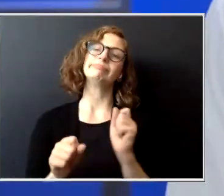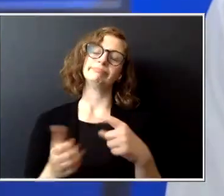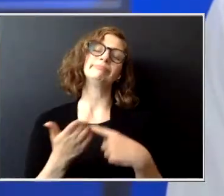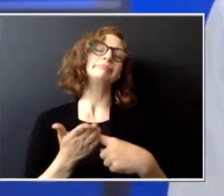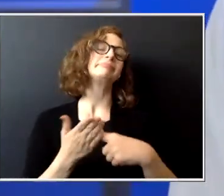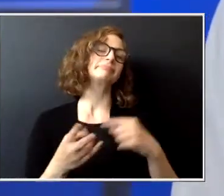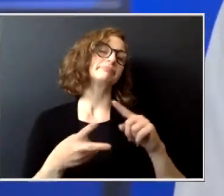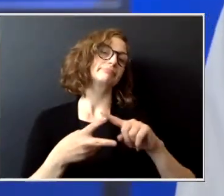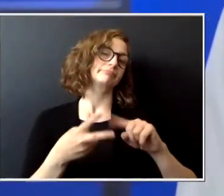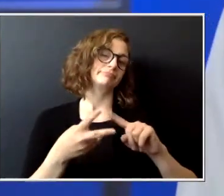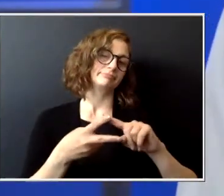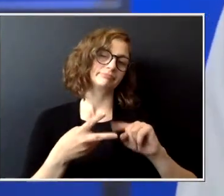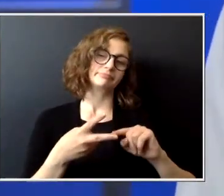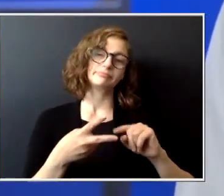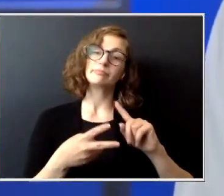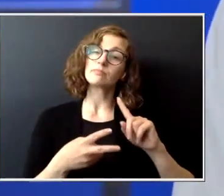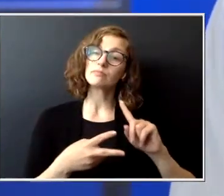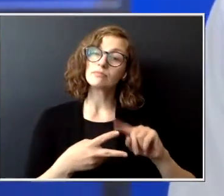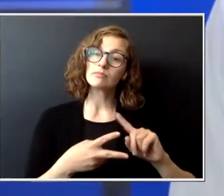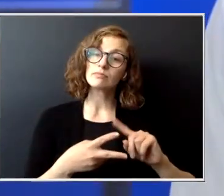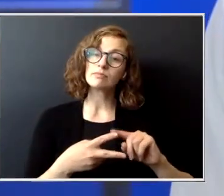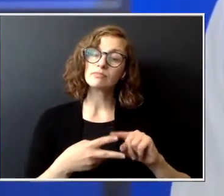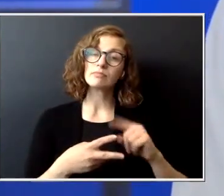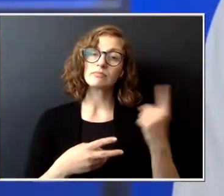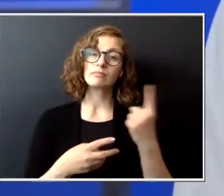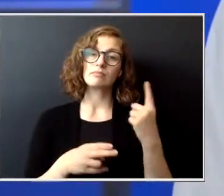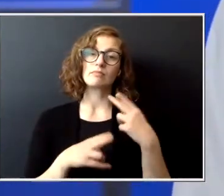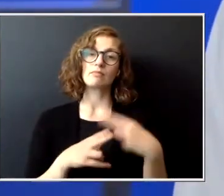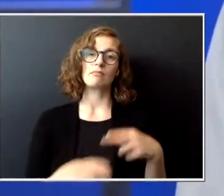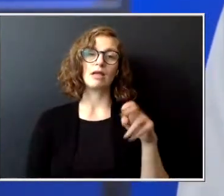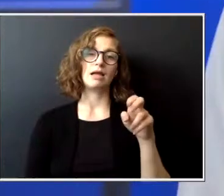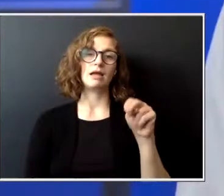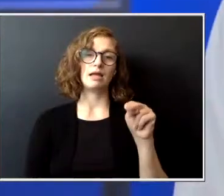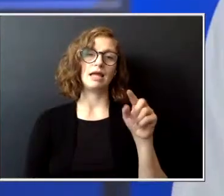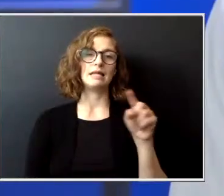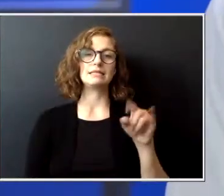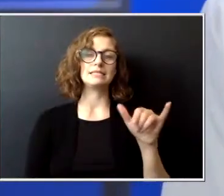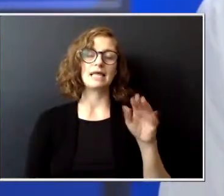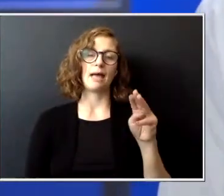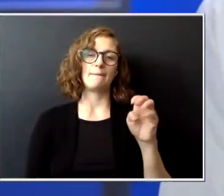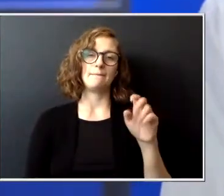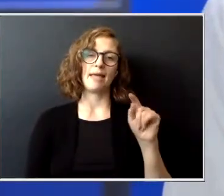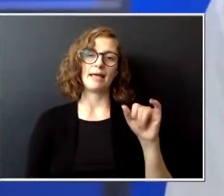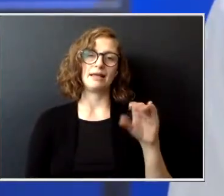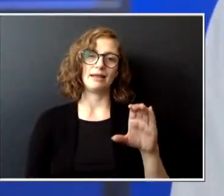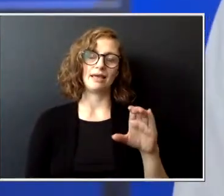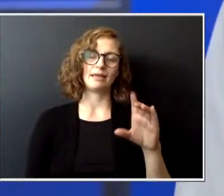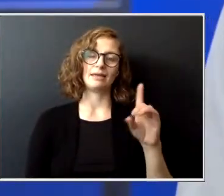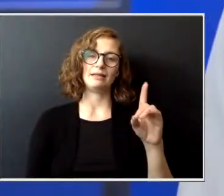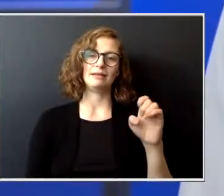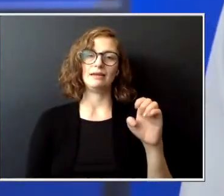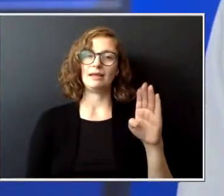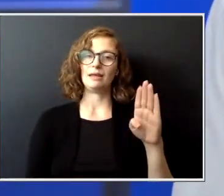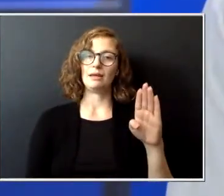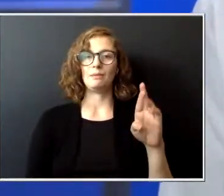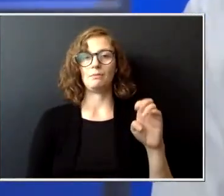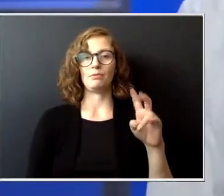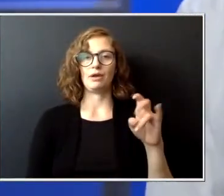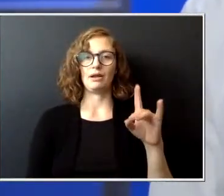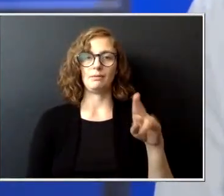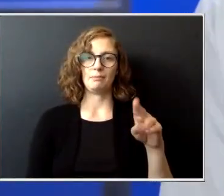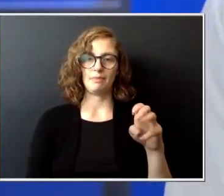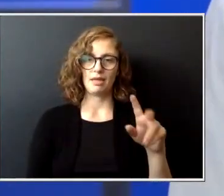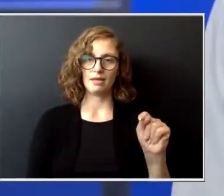talk about something called enzymatic debridement, and I think Dr. Slater is going to talk about we call spray on skin. So I'm going to start